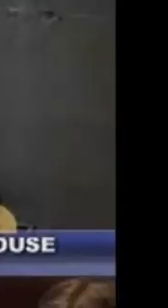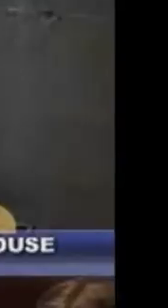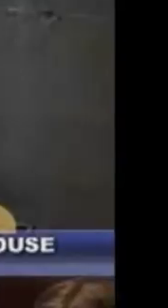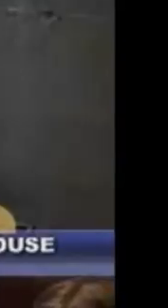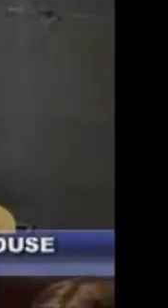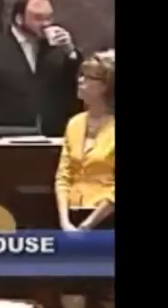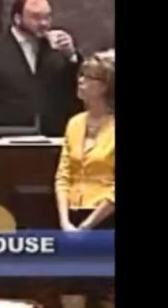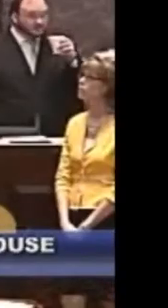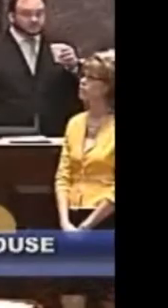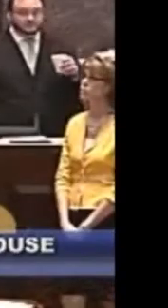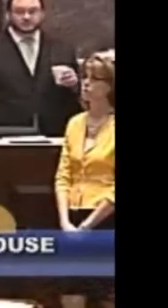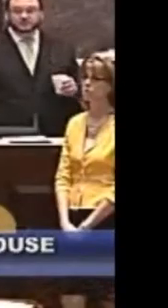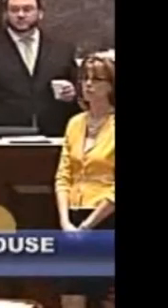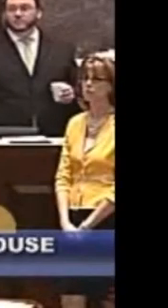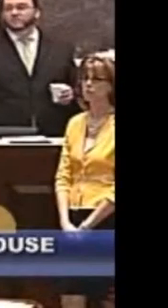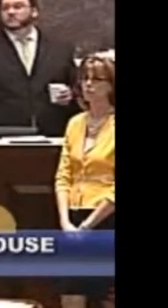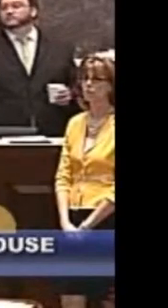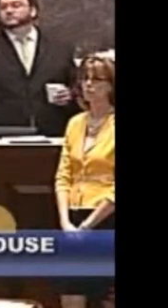Representative Lundberg.